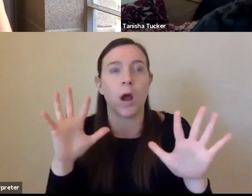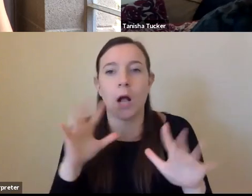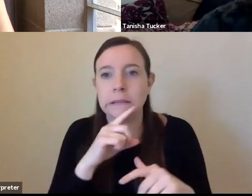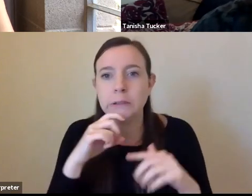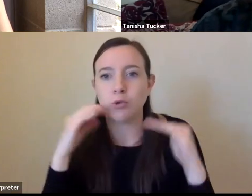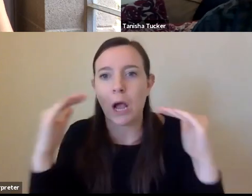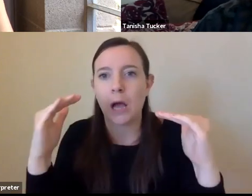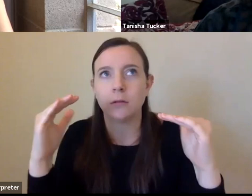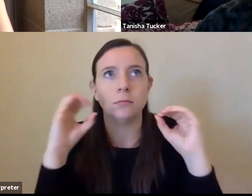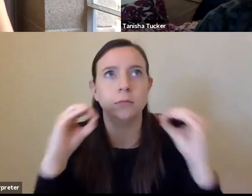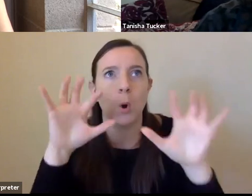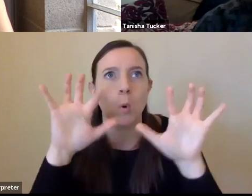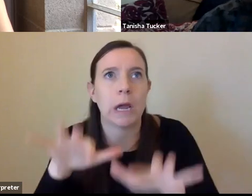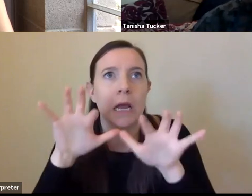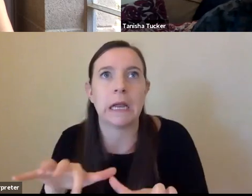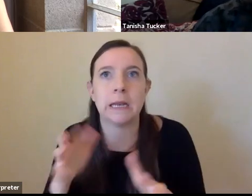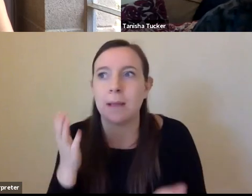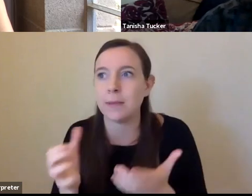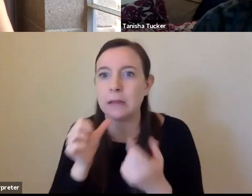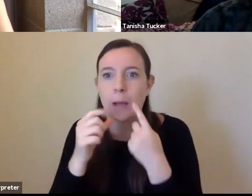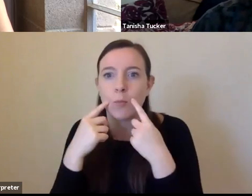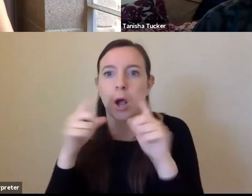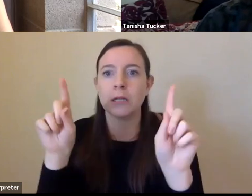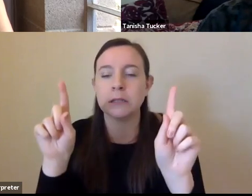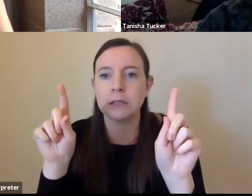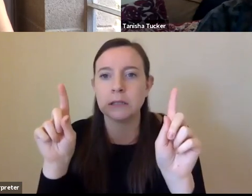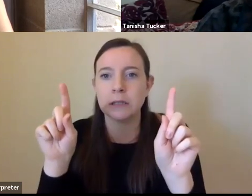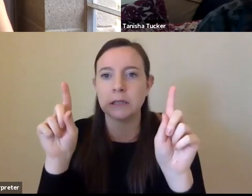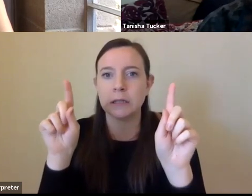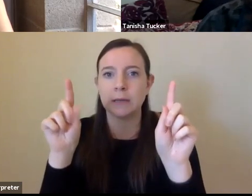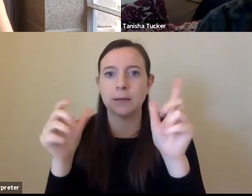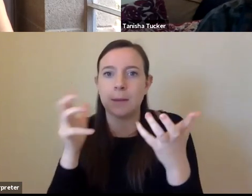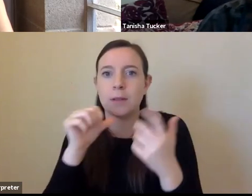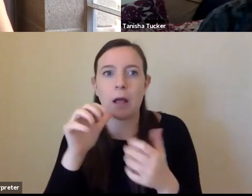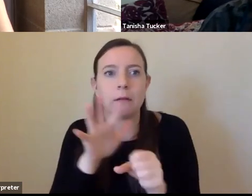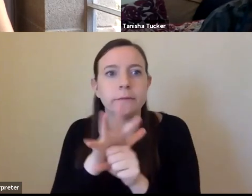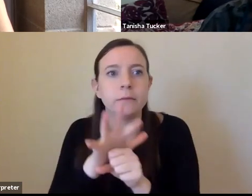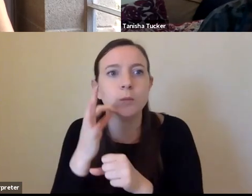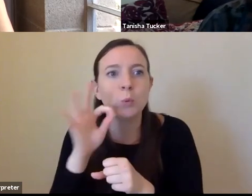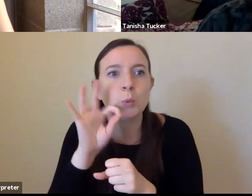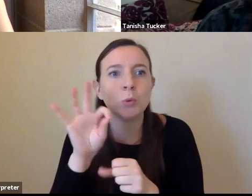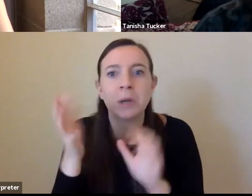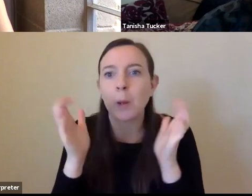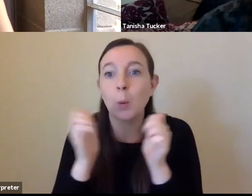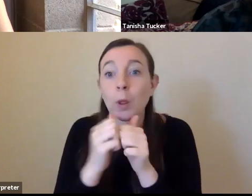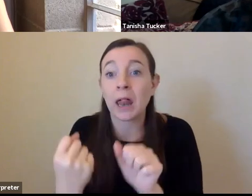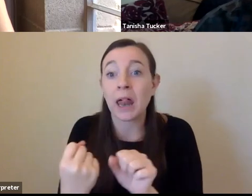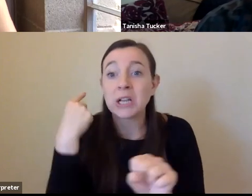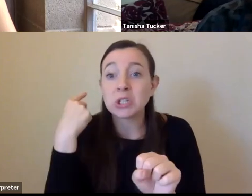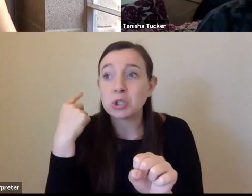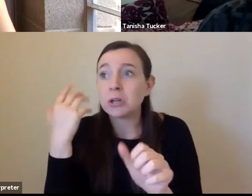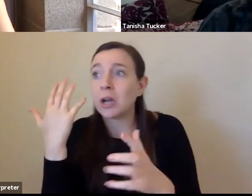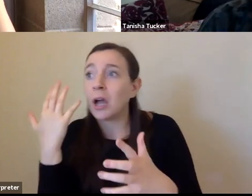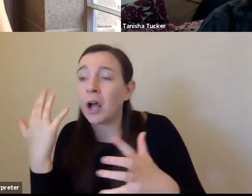dry up and they may not be as prosperous as the following year. But helping with the youth groups are